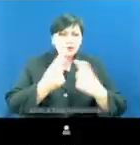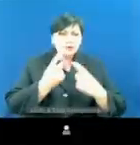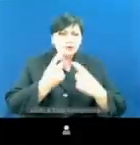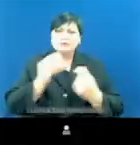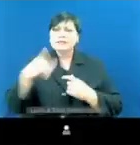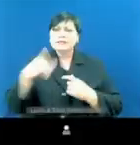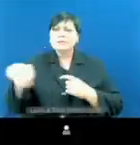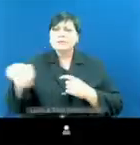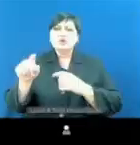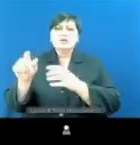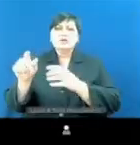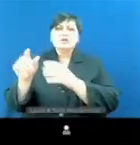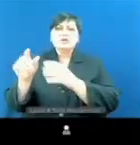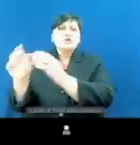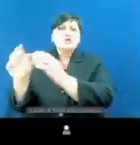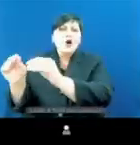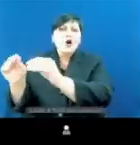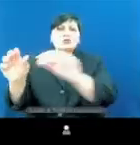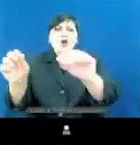Yeah.